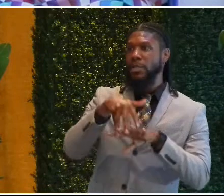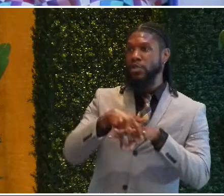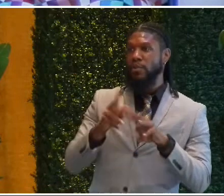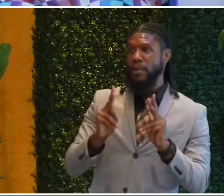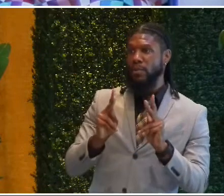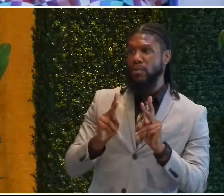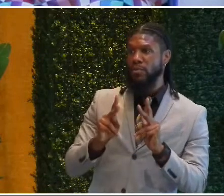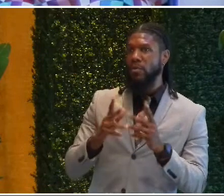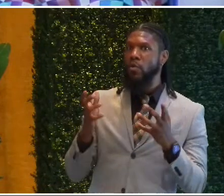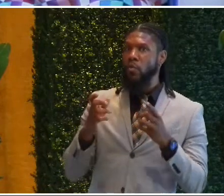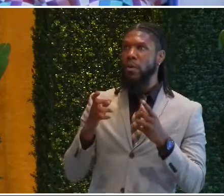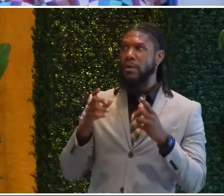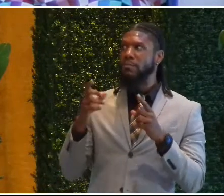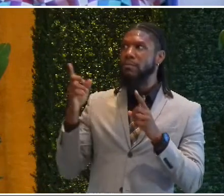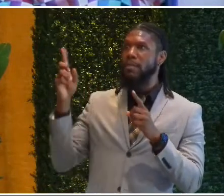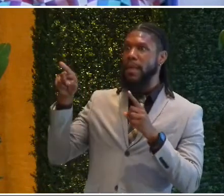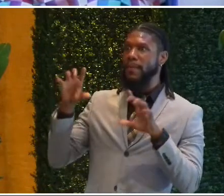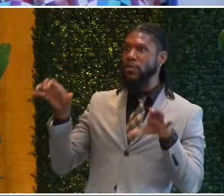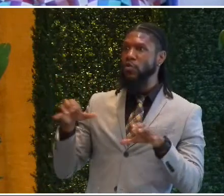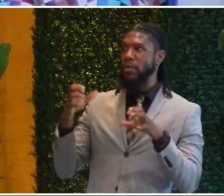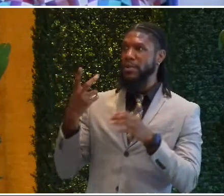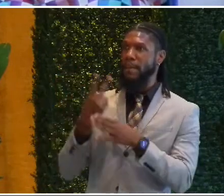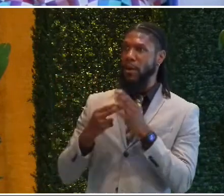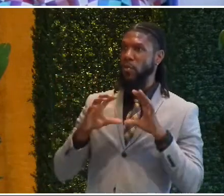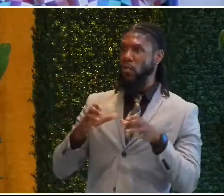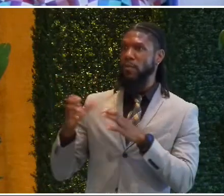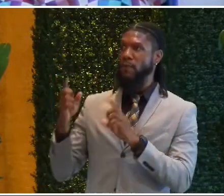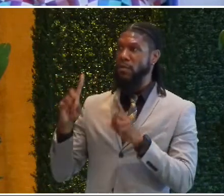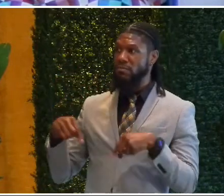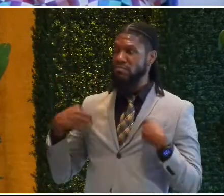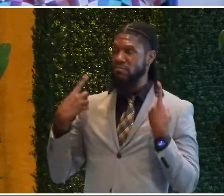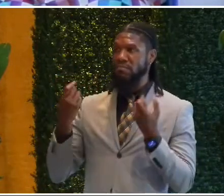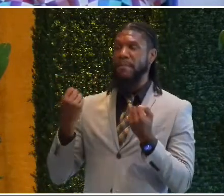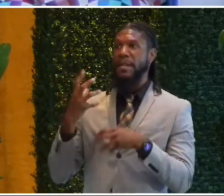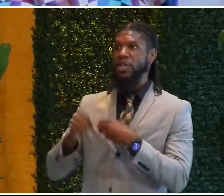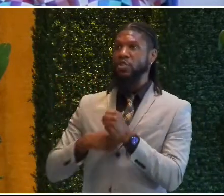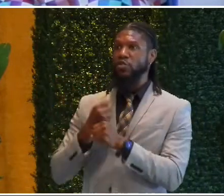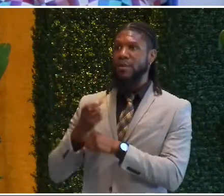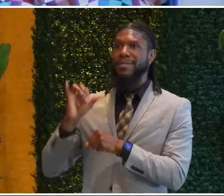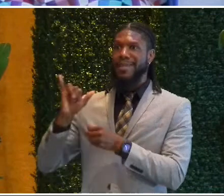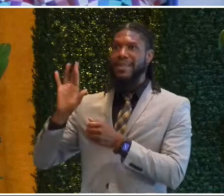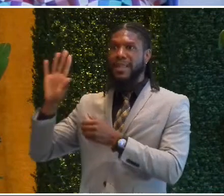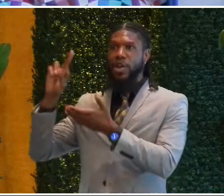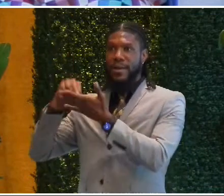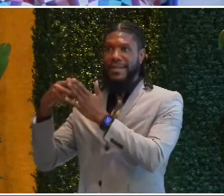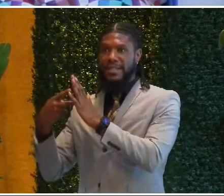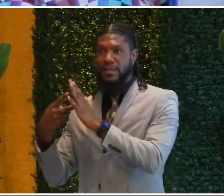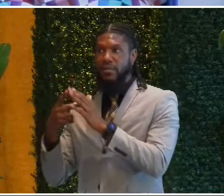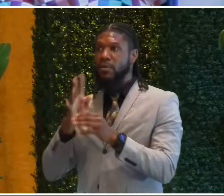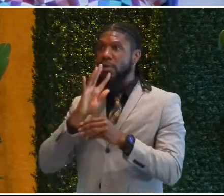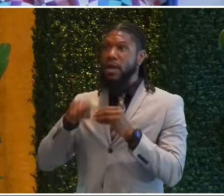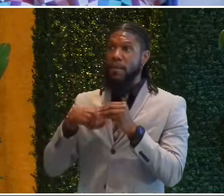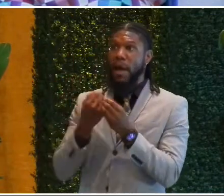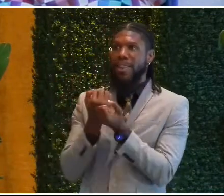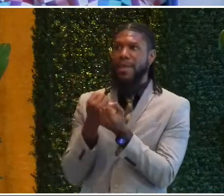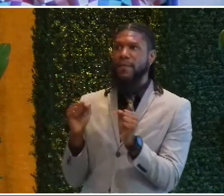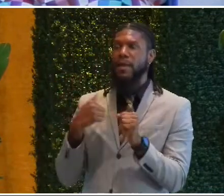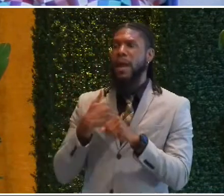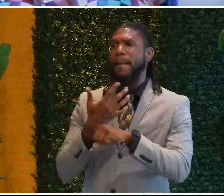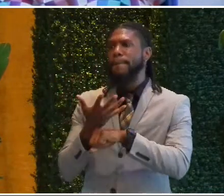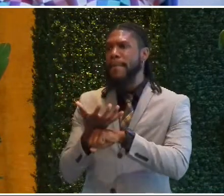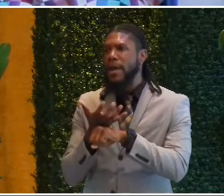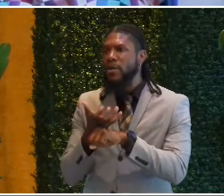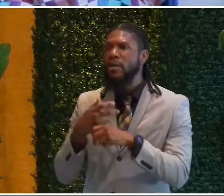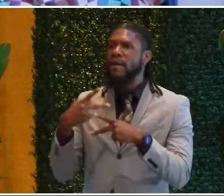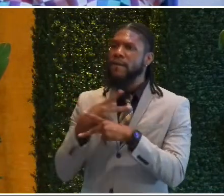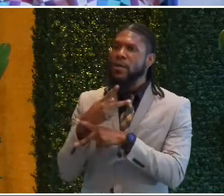centuries? That's intentional. So when I talk about community, I beg of you to figure out who